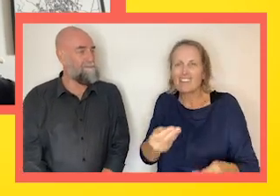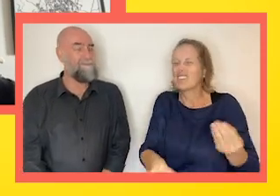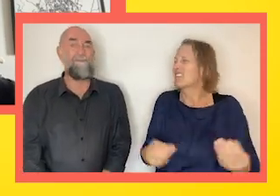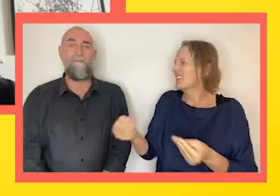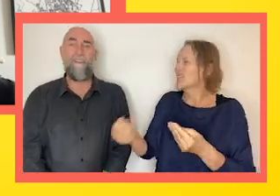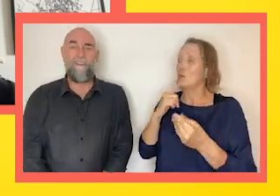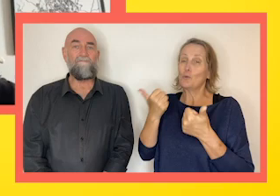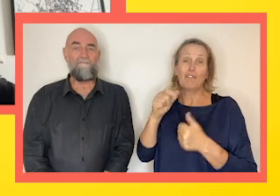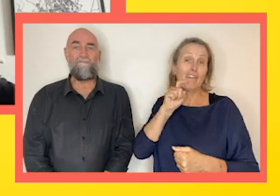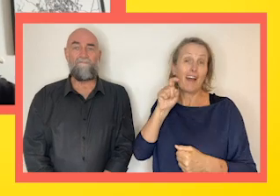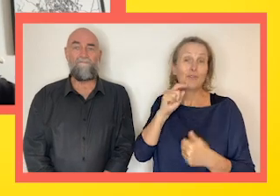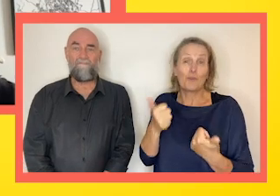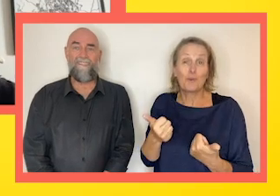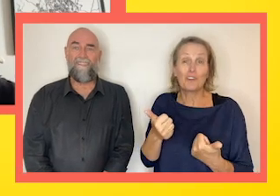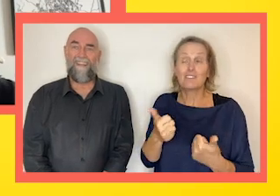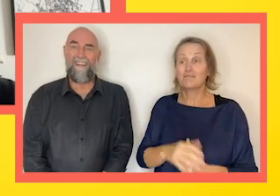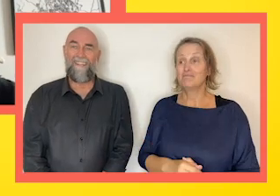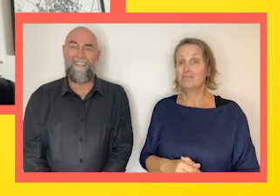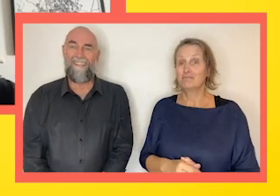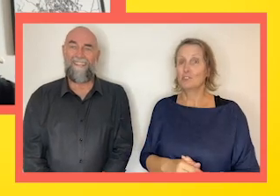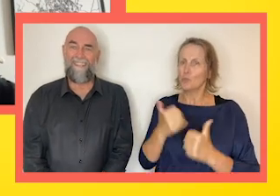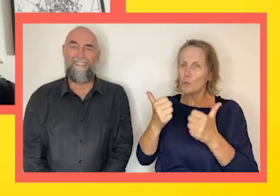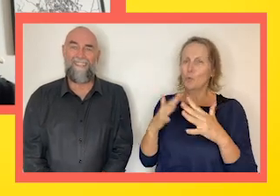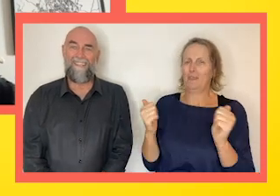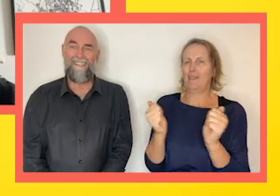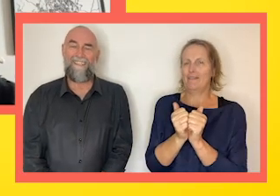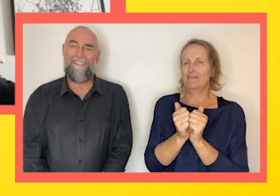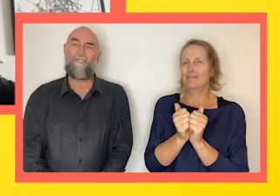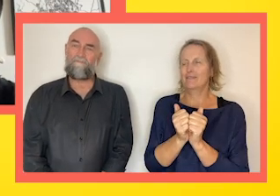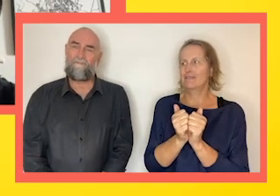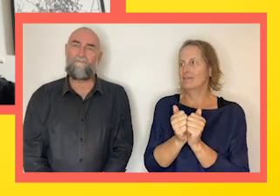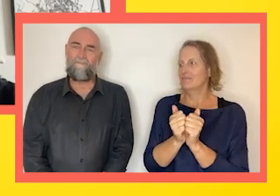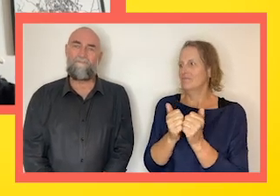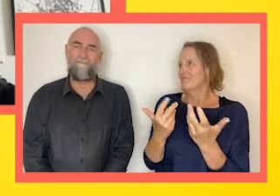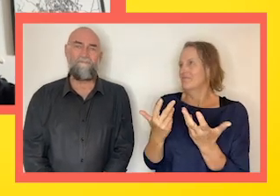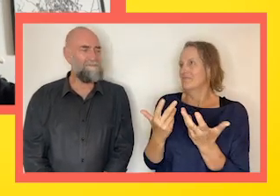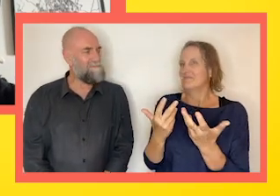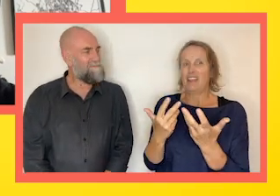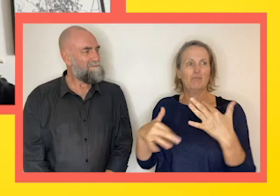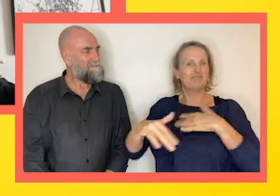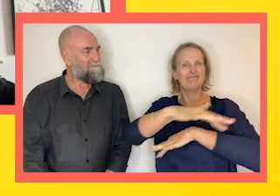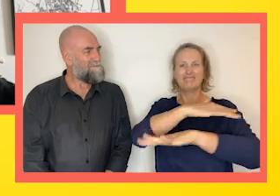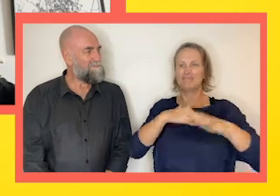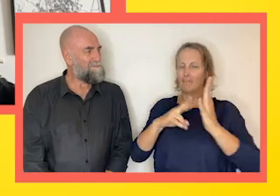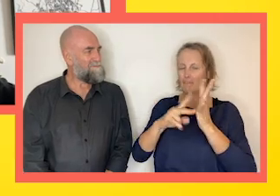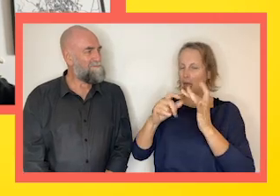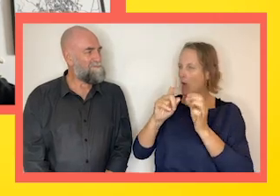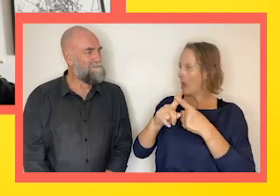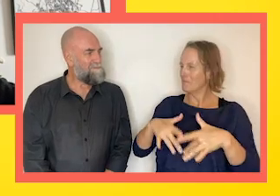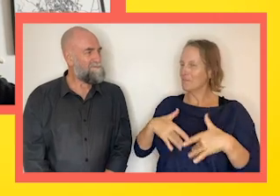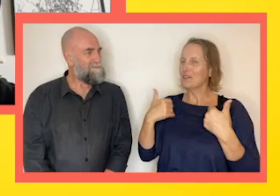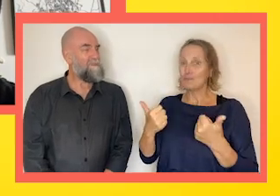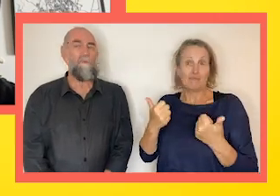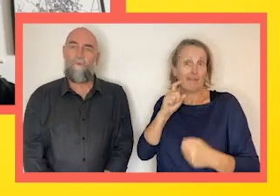So yeah, it's a lot of fun, and really good weekend. And yeah, the crowd is a really good